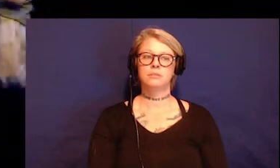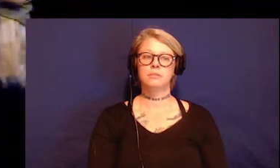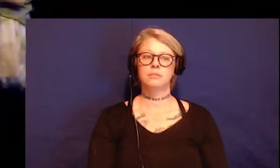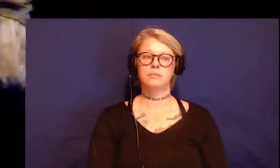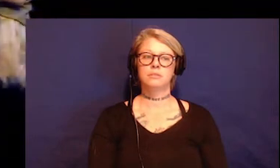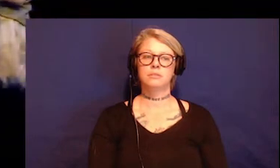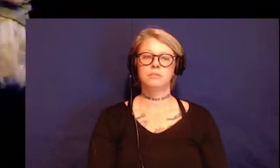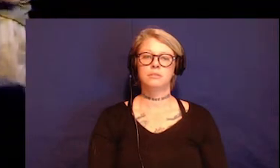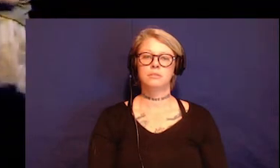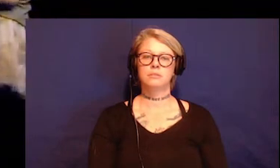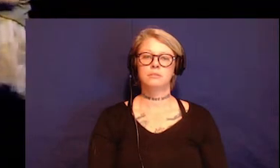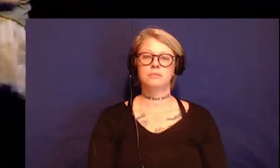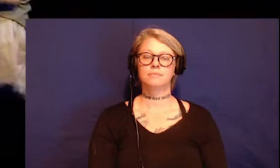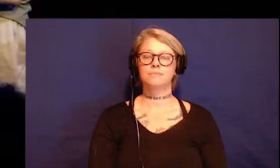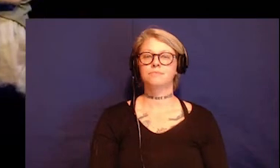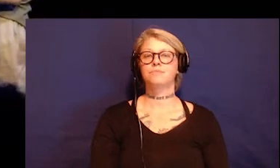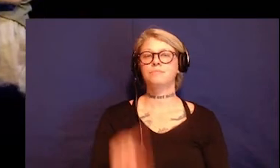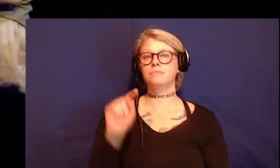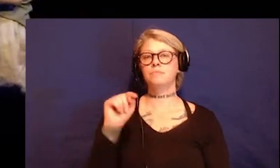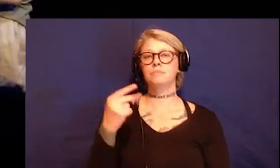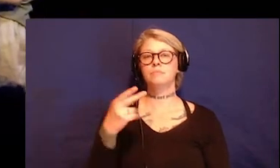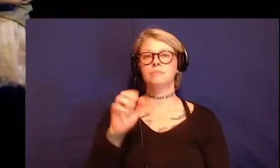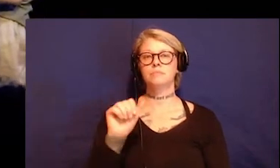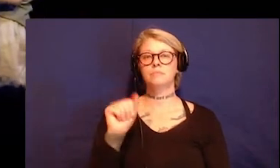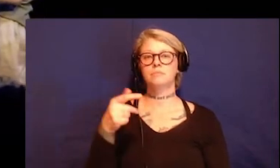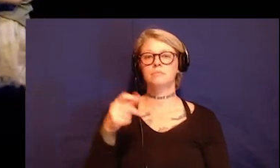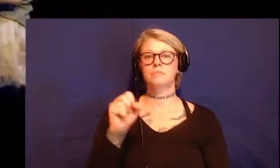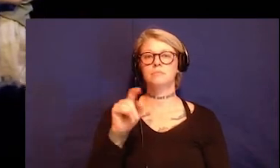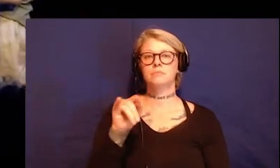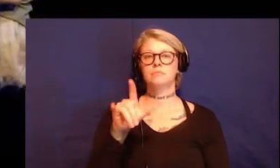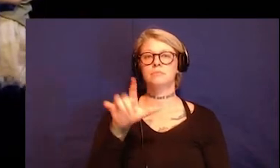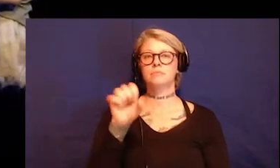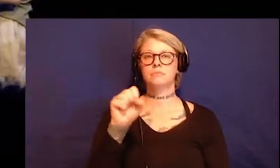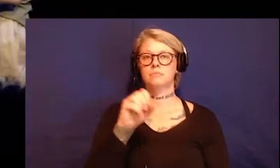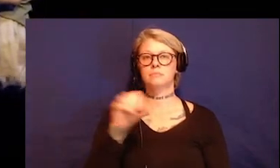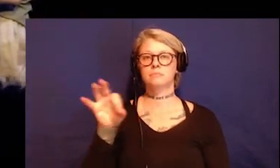The Apostles of Falling Off the Bone by Lisa.